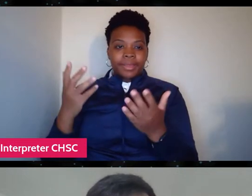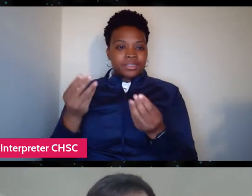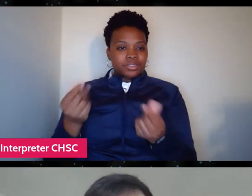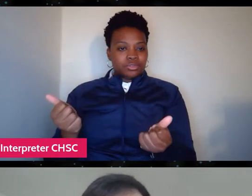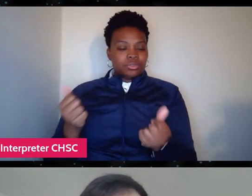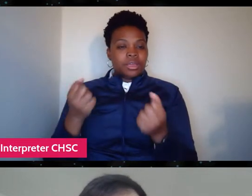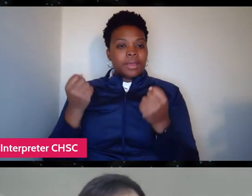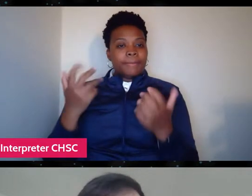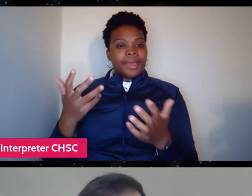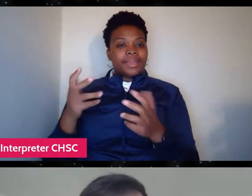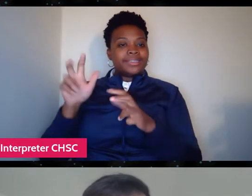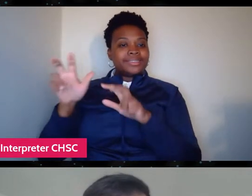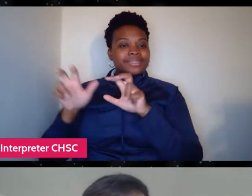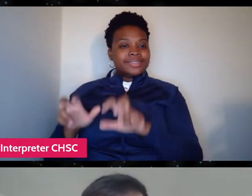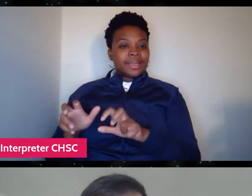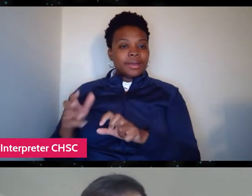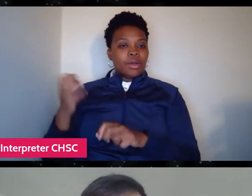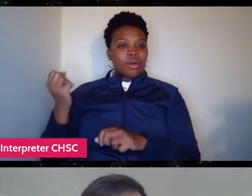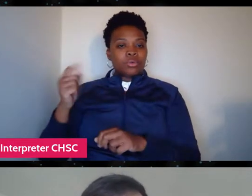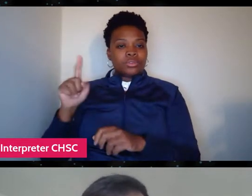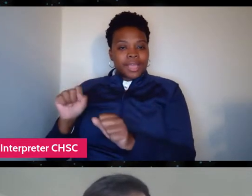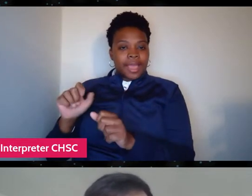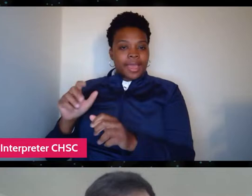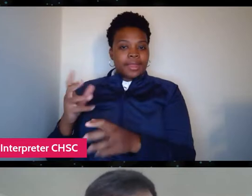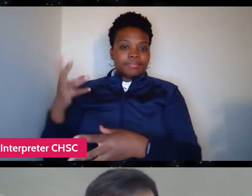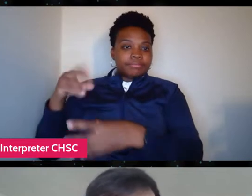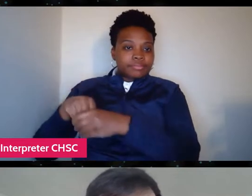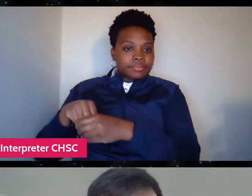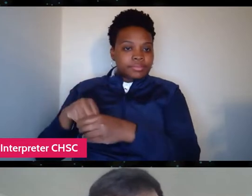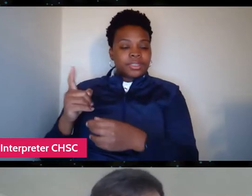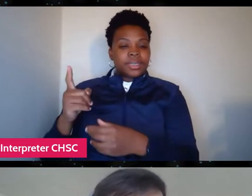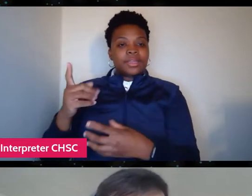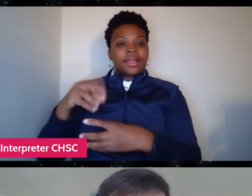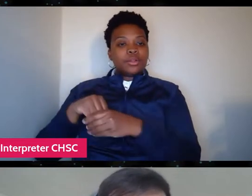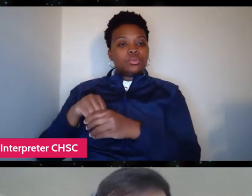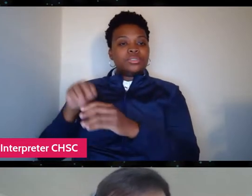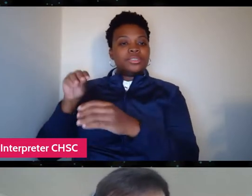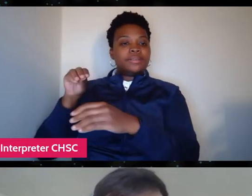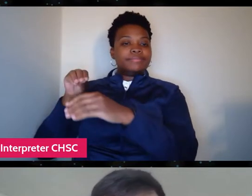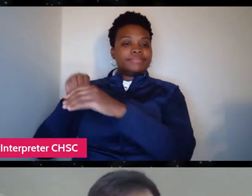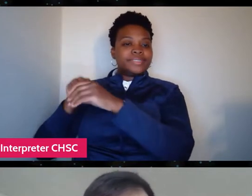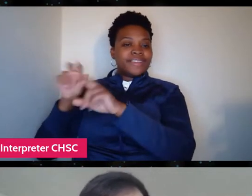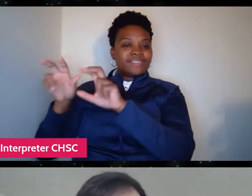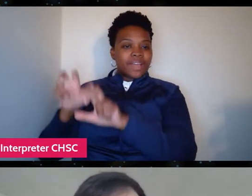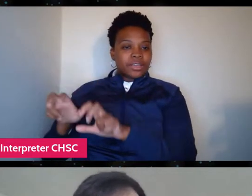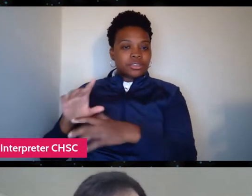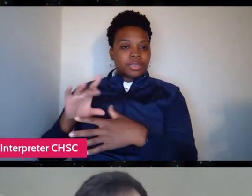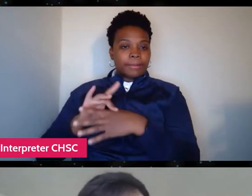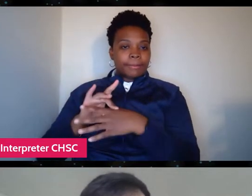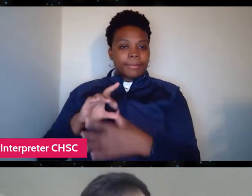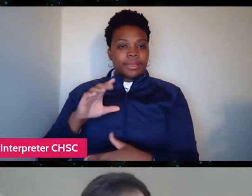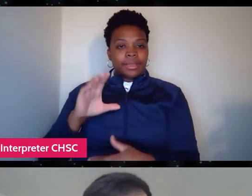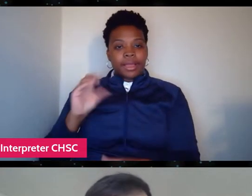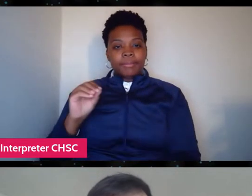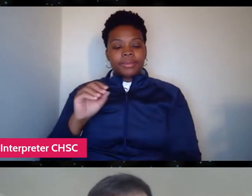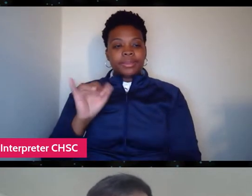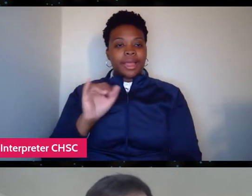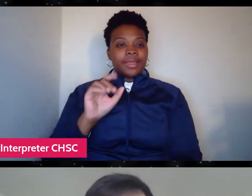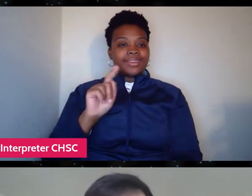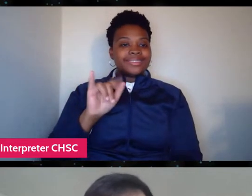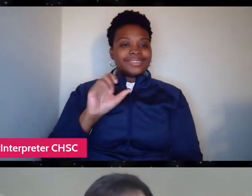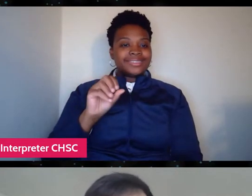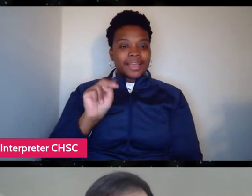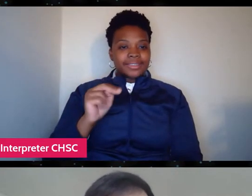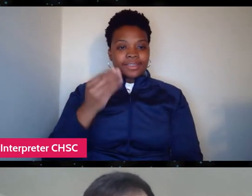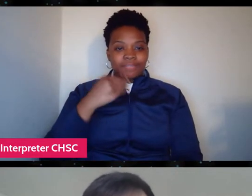get behind. And so that includes, you know, investors like meat companies like Cargill and Tyson Foods. On the other hand, it